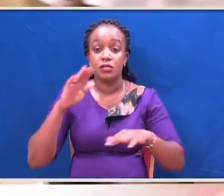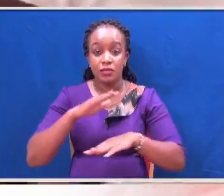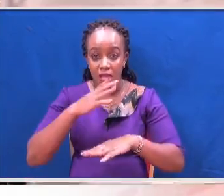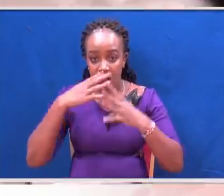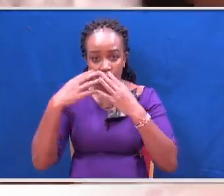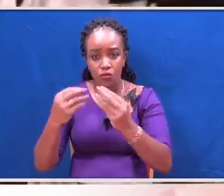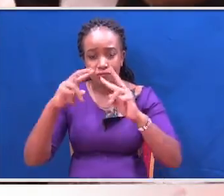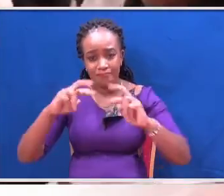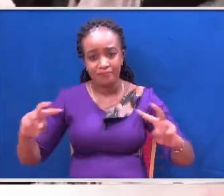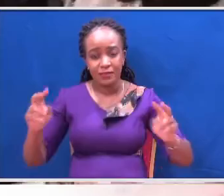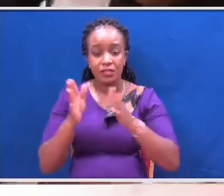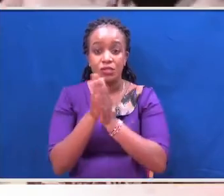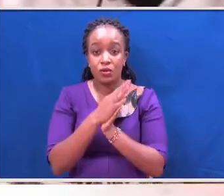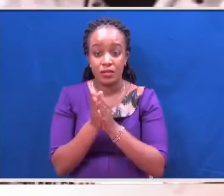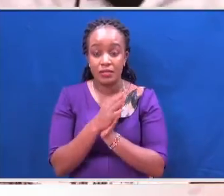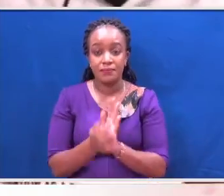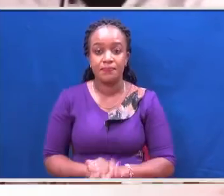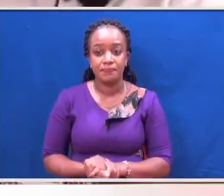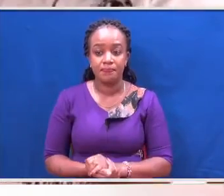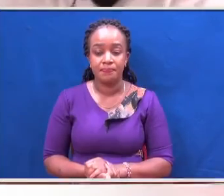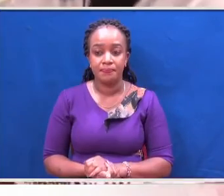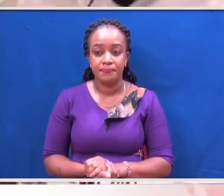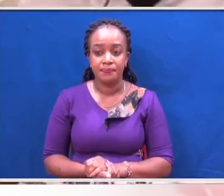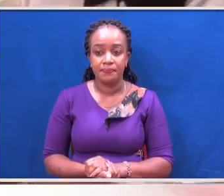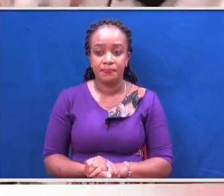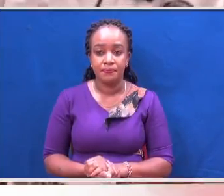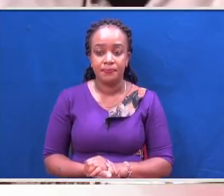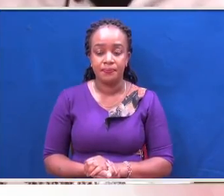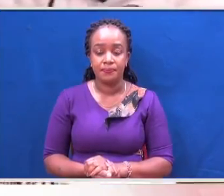Musa Salah, TV 47.